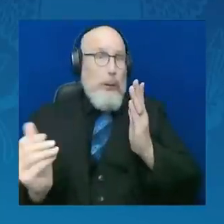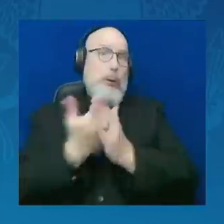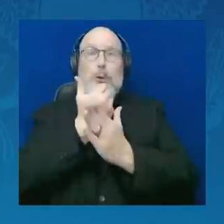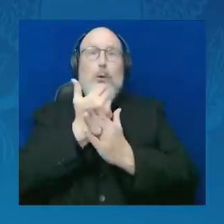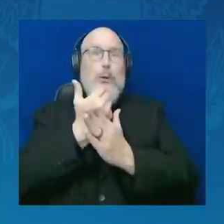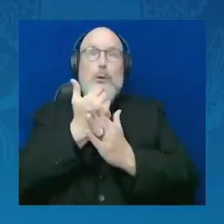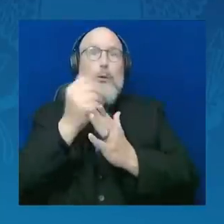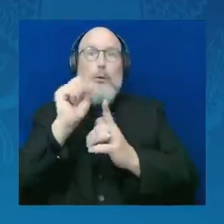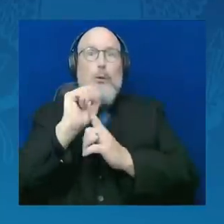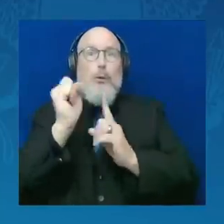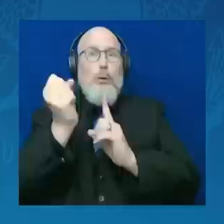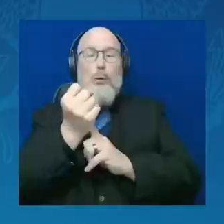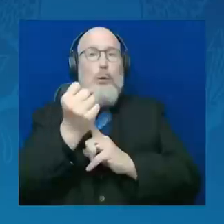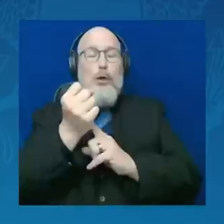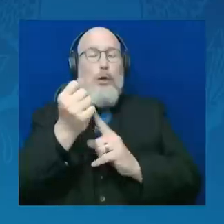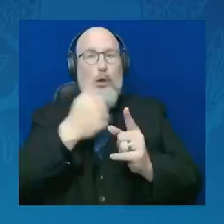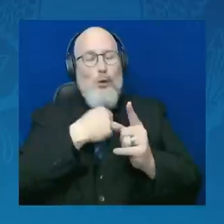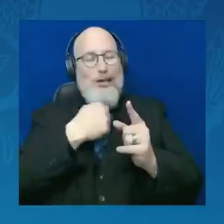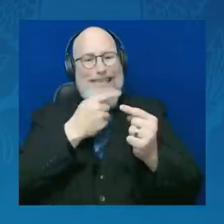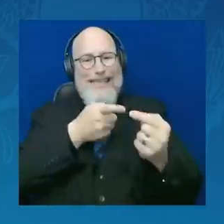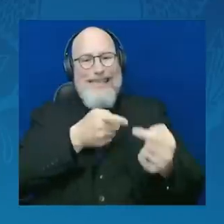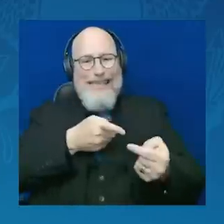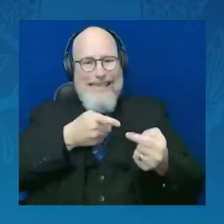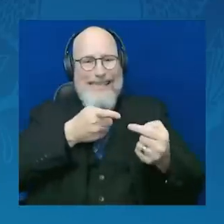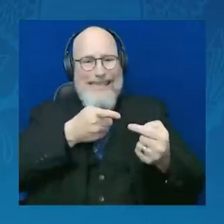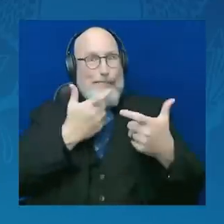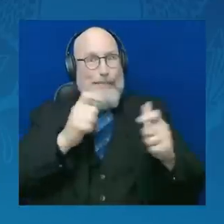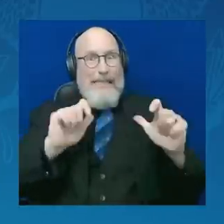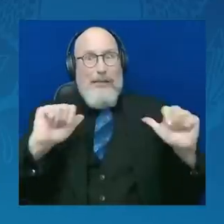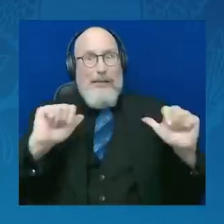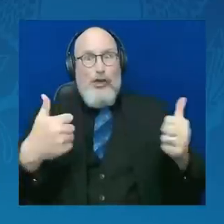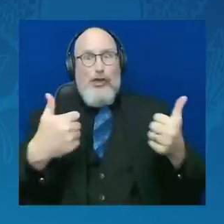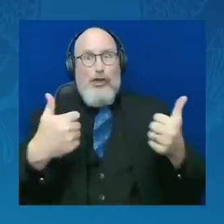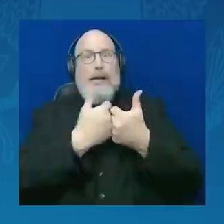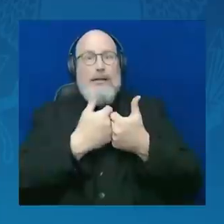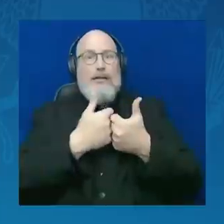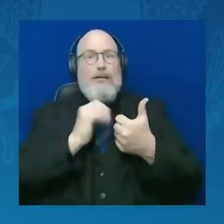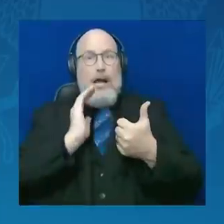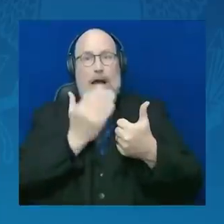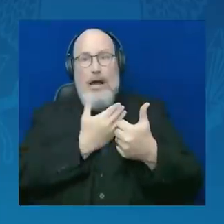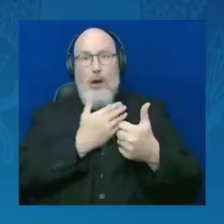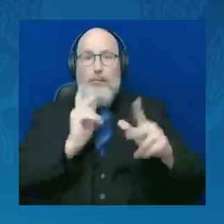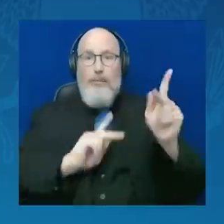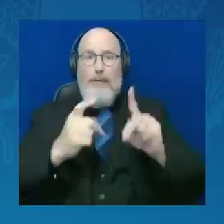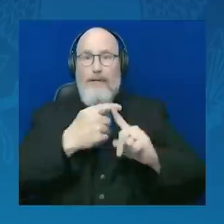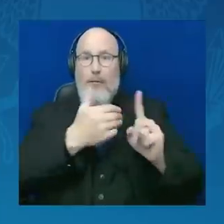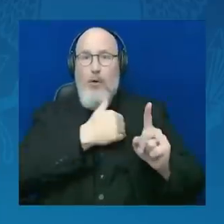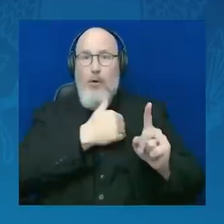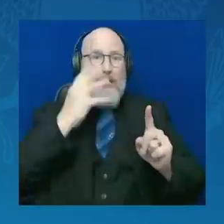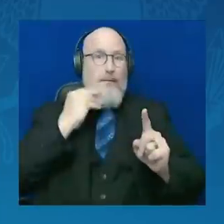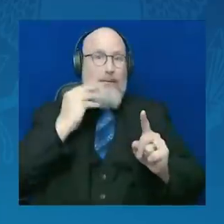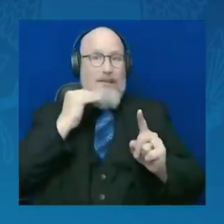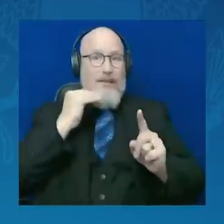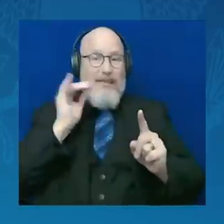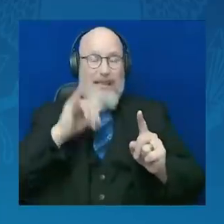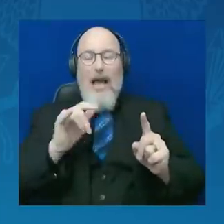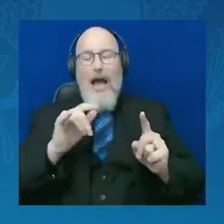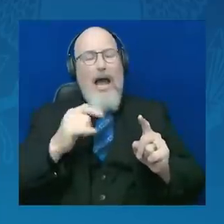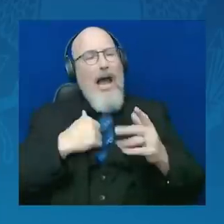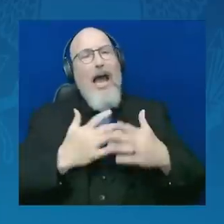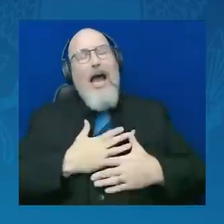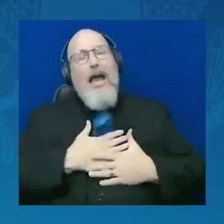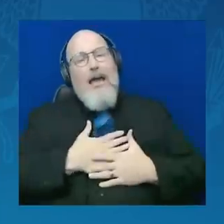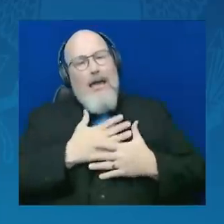we are grappling with this huge challenge. Our entire society is facing up to this challenge. I have already expressed my gratitude to the Polish people